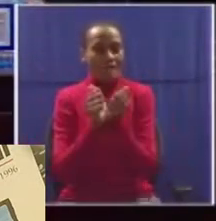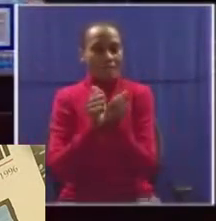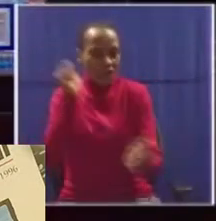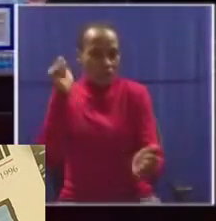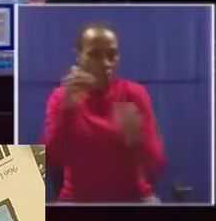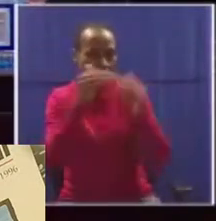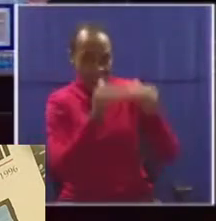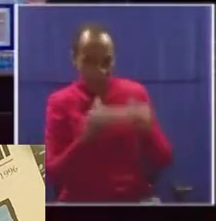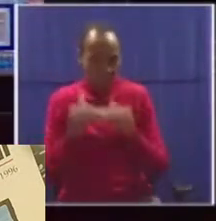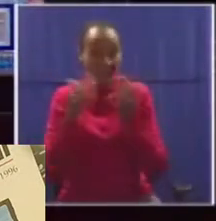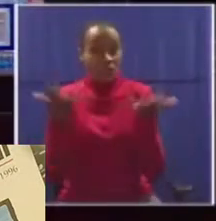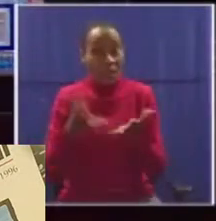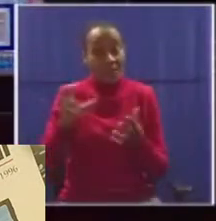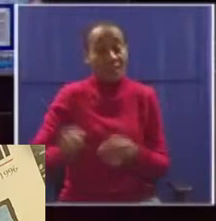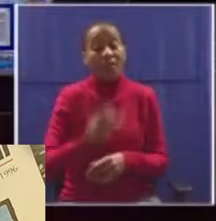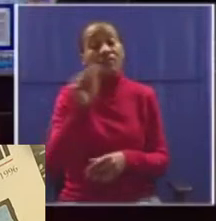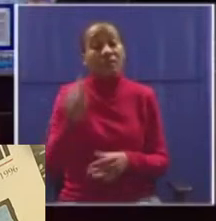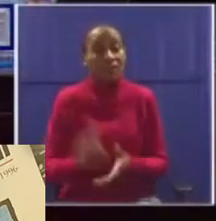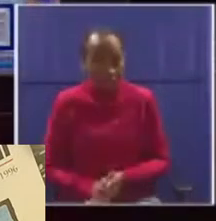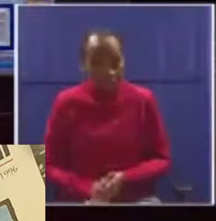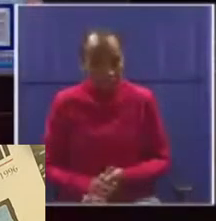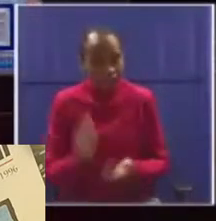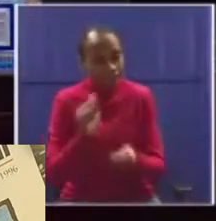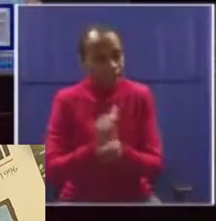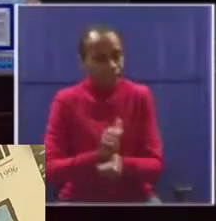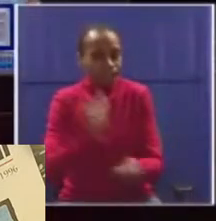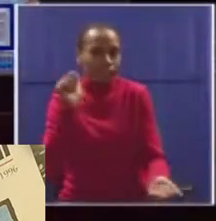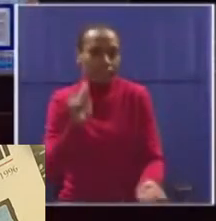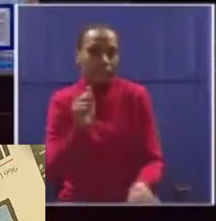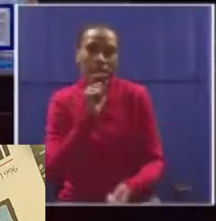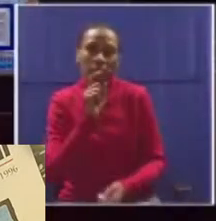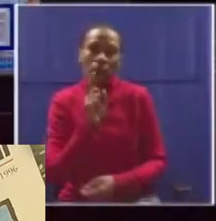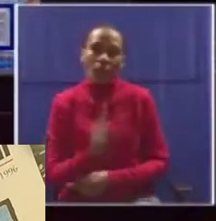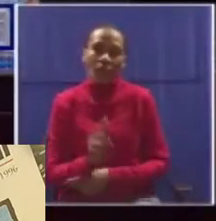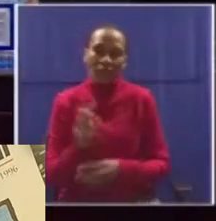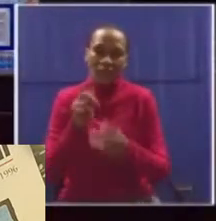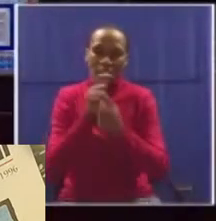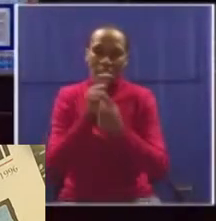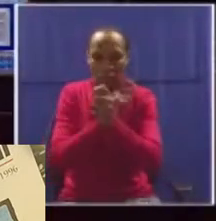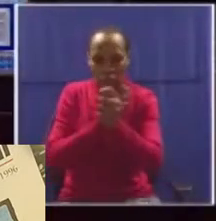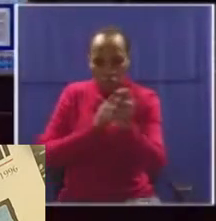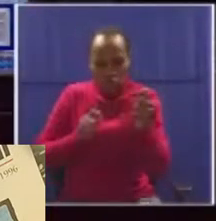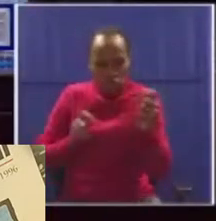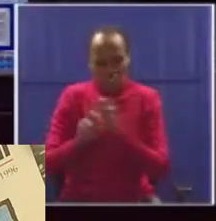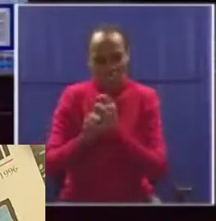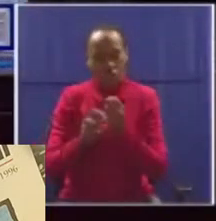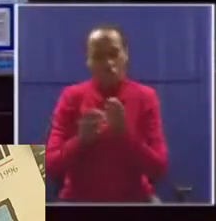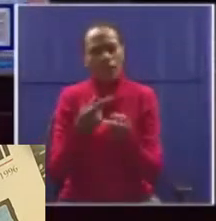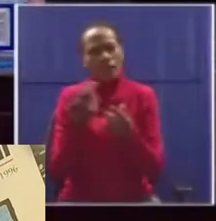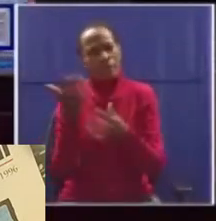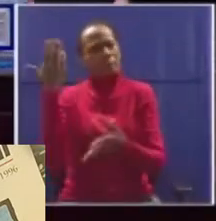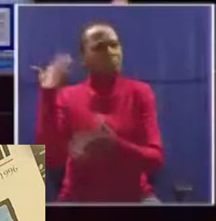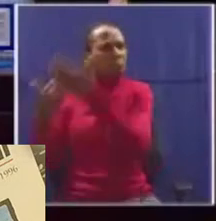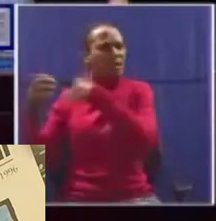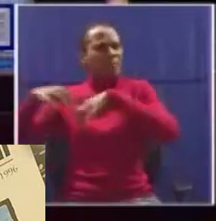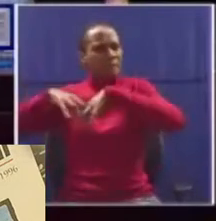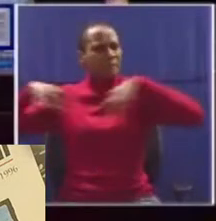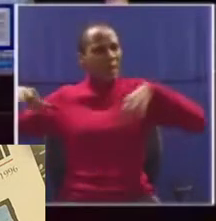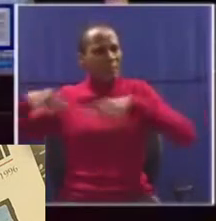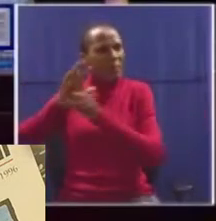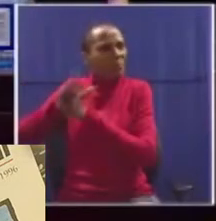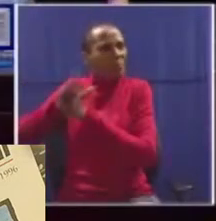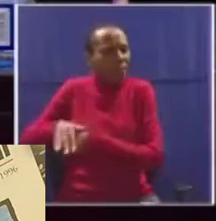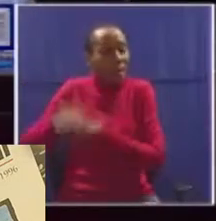Democratic dispensation brought about paradigm shift from the old apartheid order to a legal and